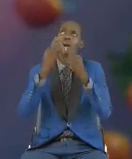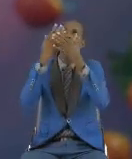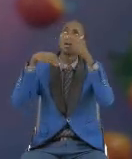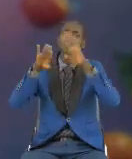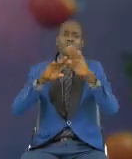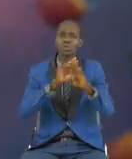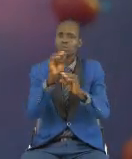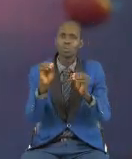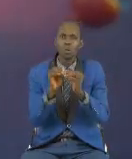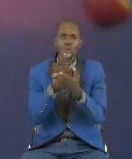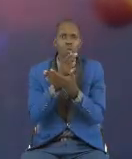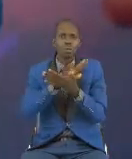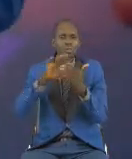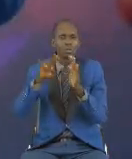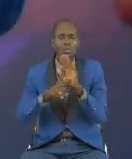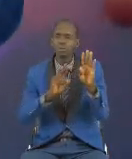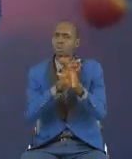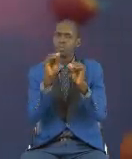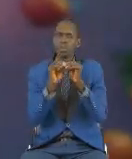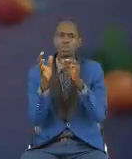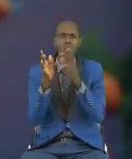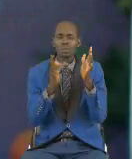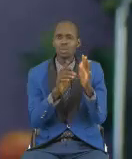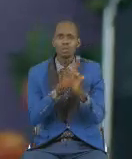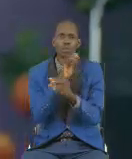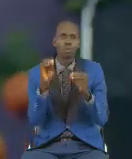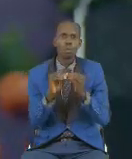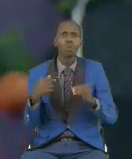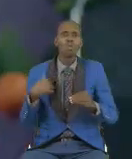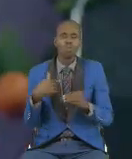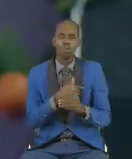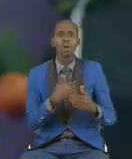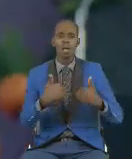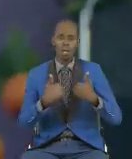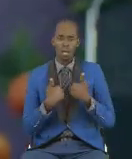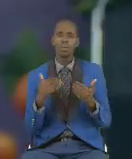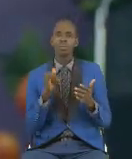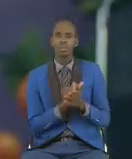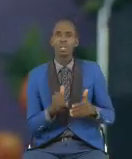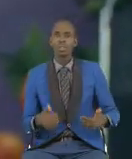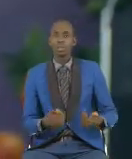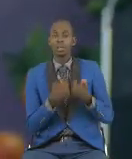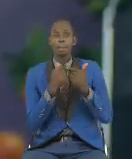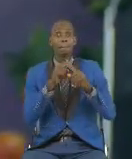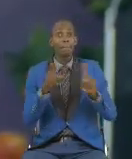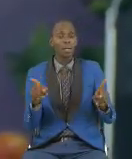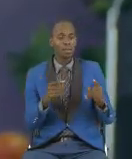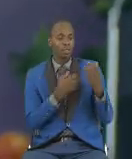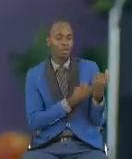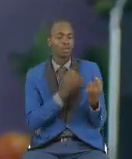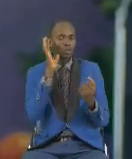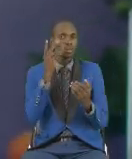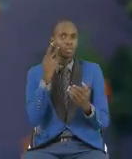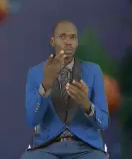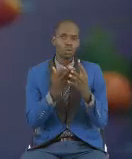Don't talk about Jesus anymore. We have that challenge. But courage will see you through.